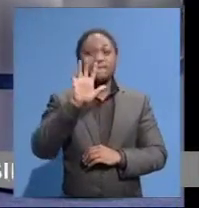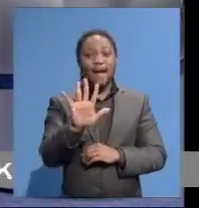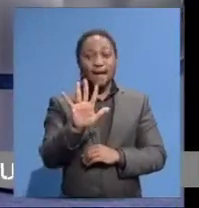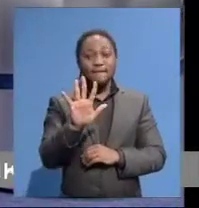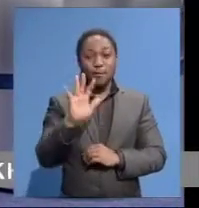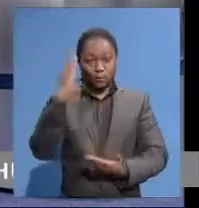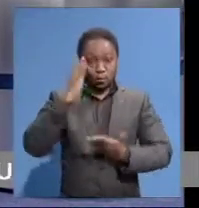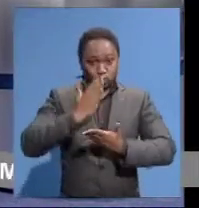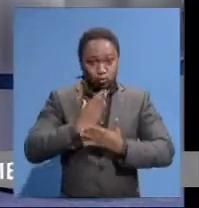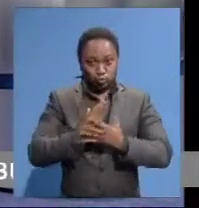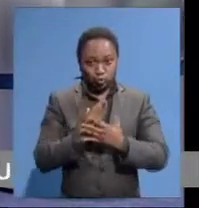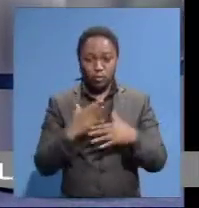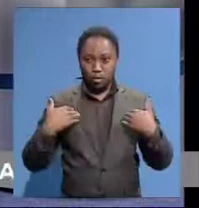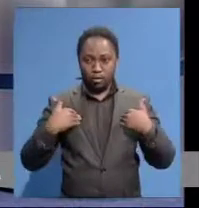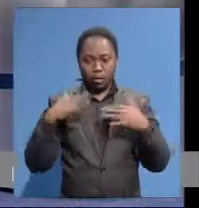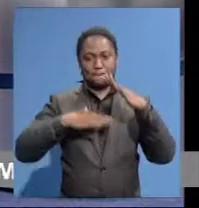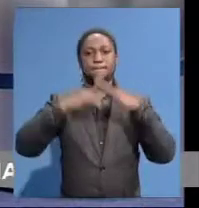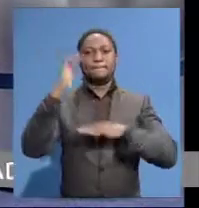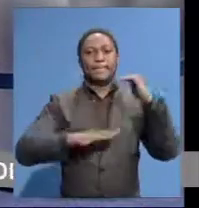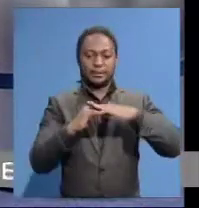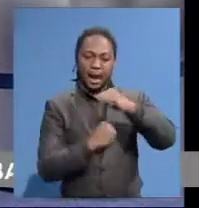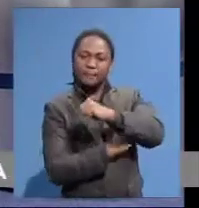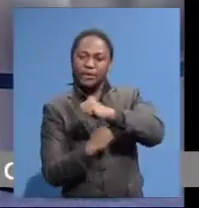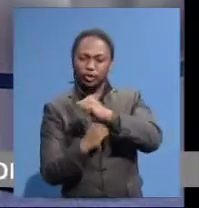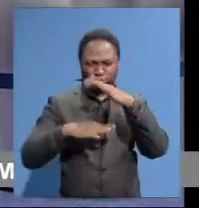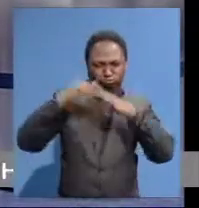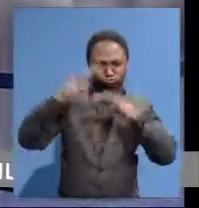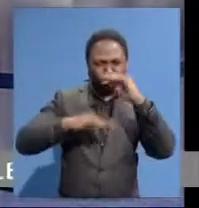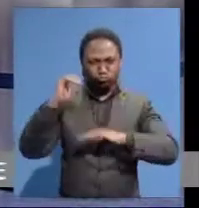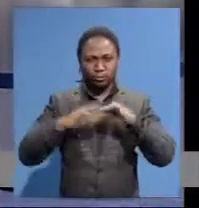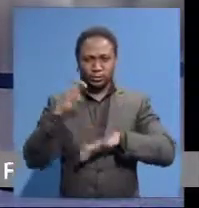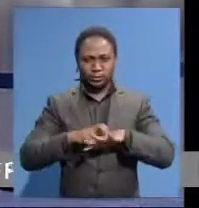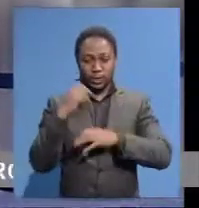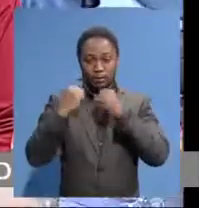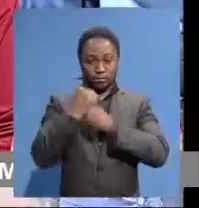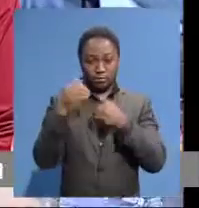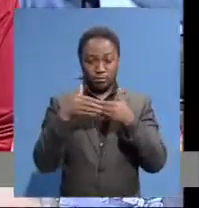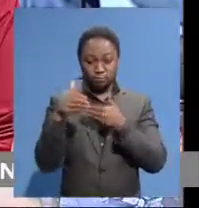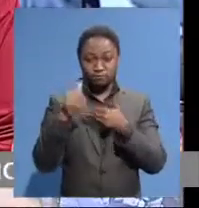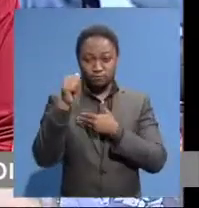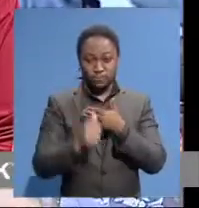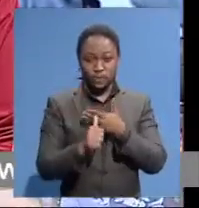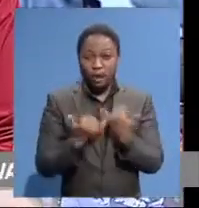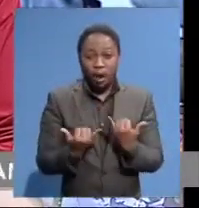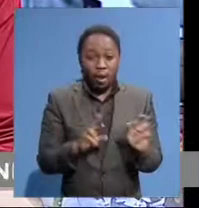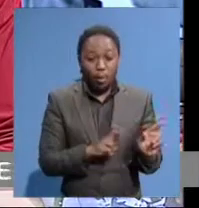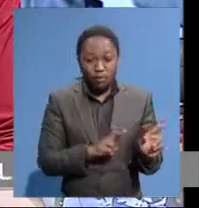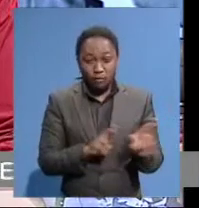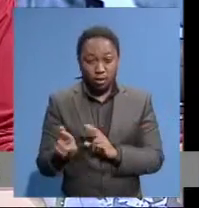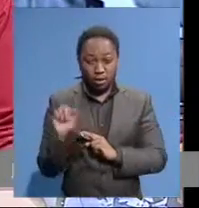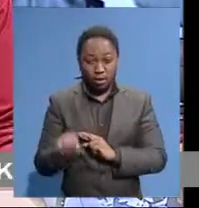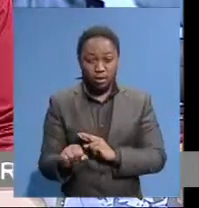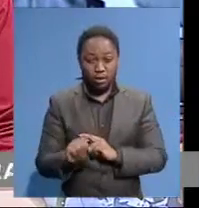to start building. And that we're definitely going to do in the first quarter of next year. We are ready, but let me put it this way. We are ready,